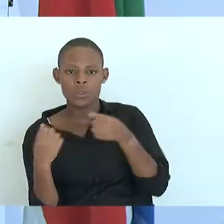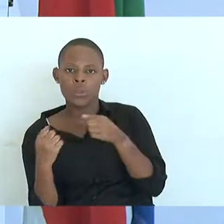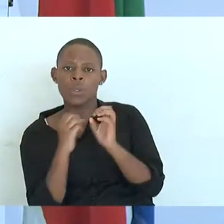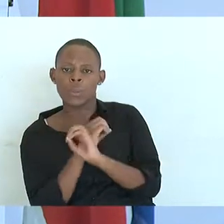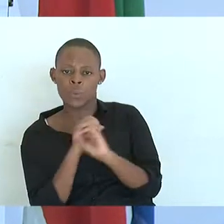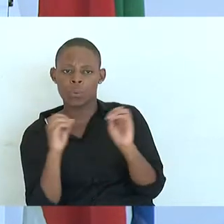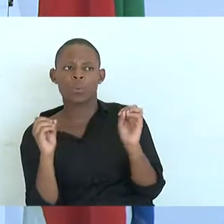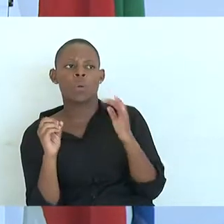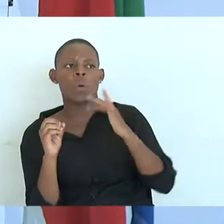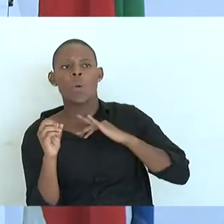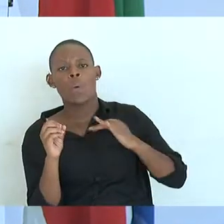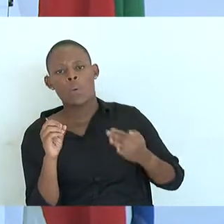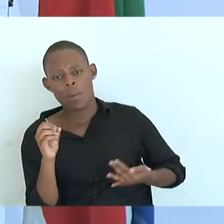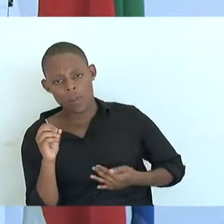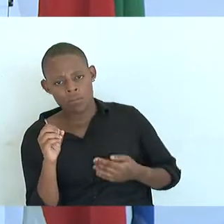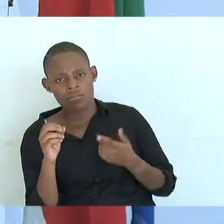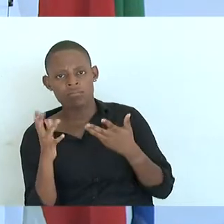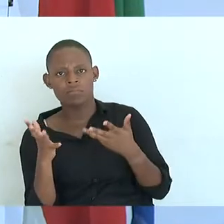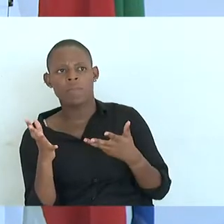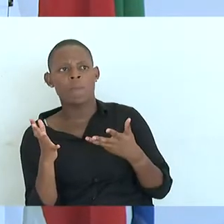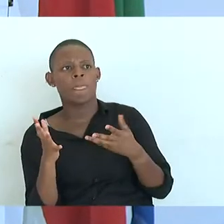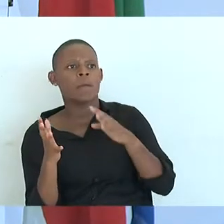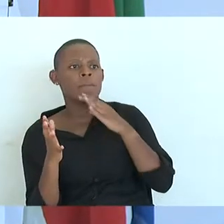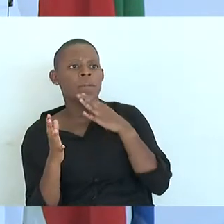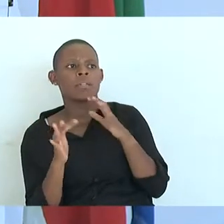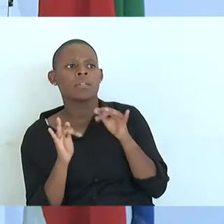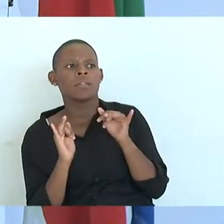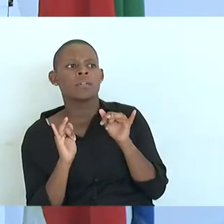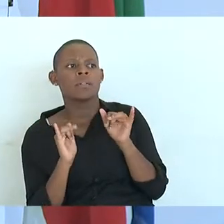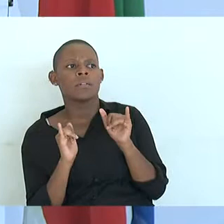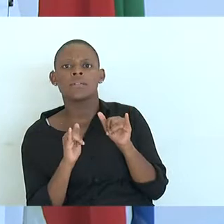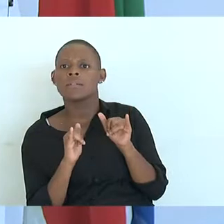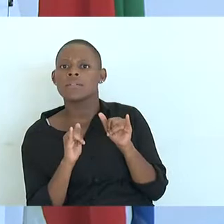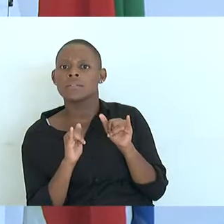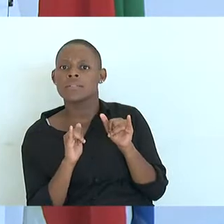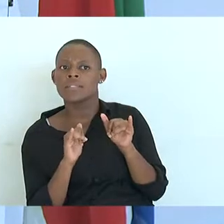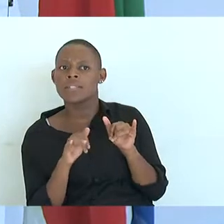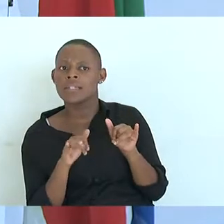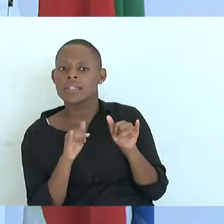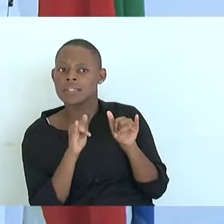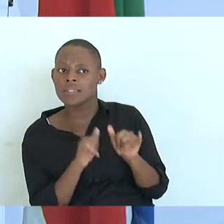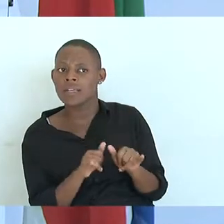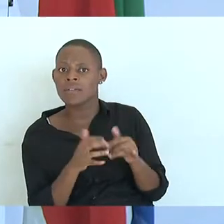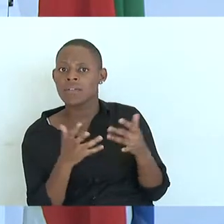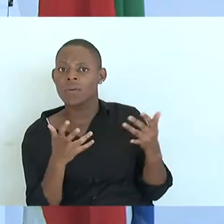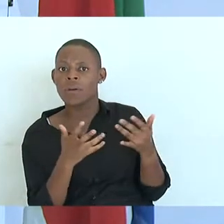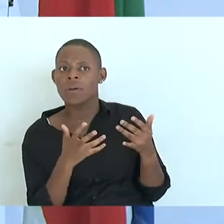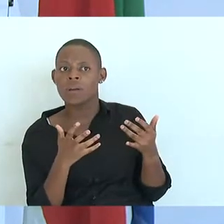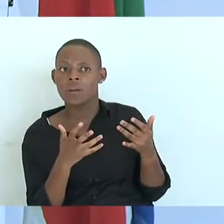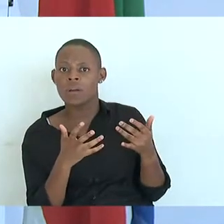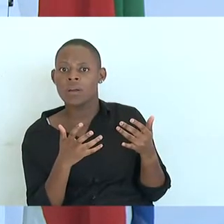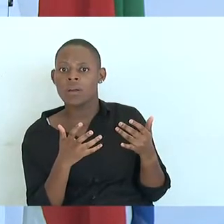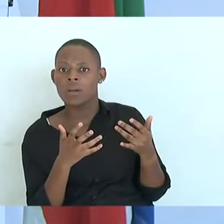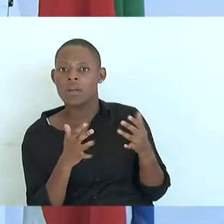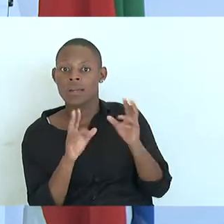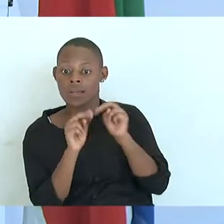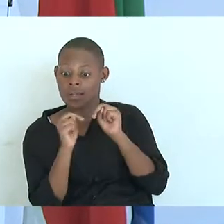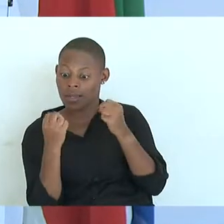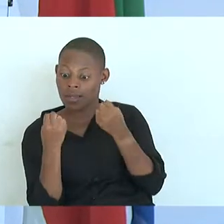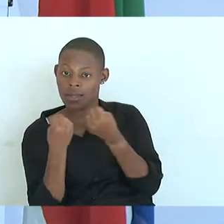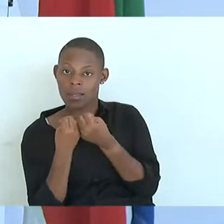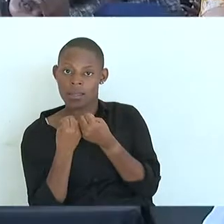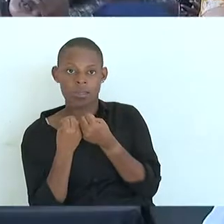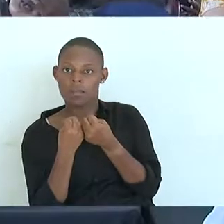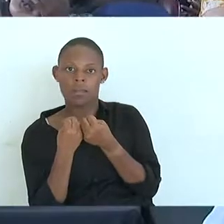women who are unemployed, they don't live at national, they live at a